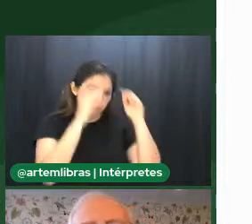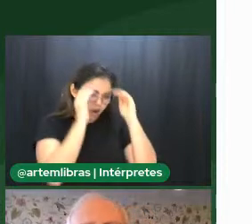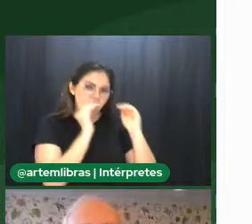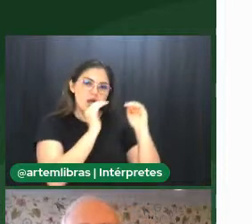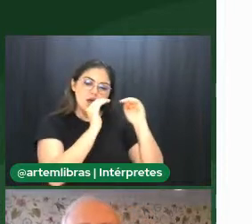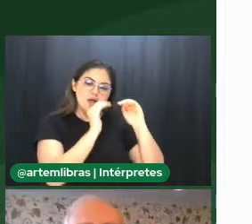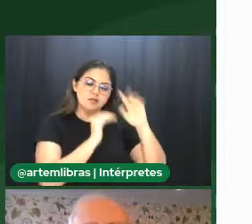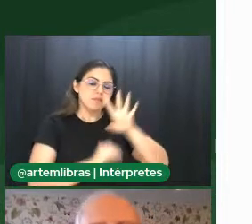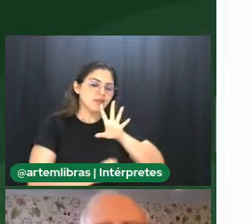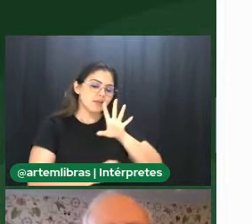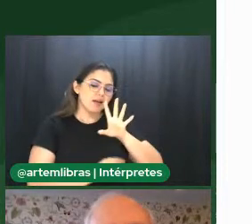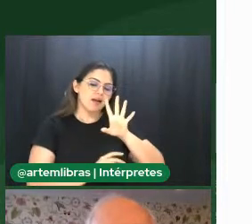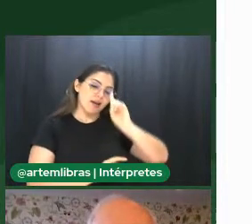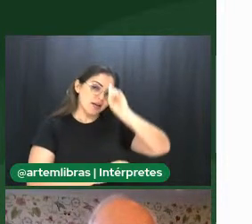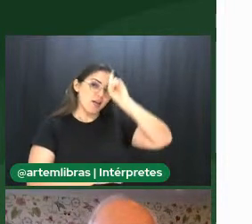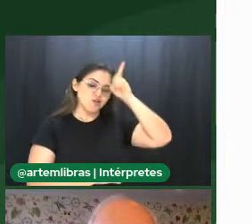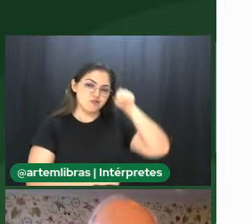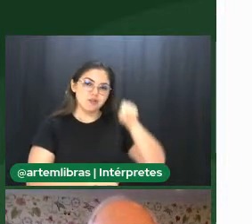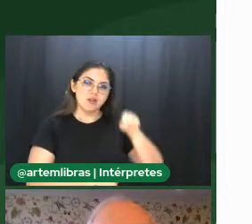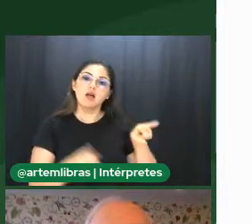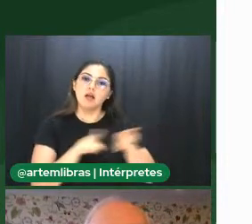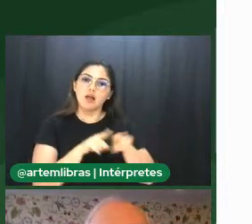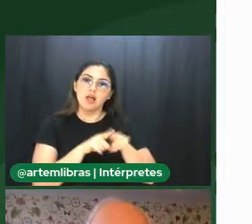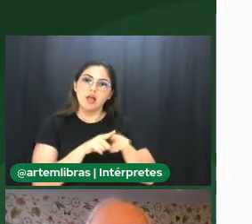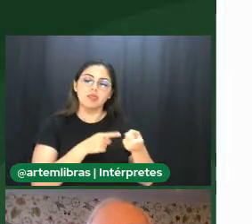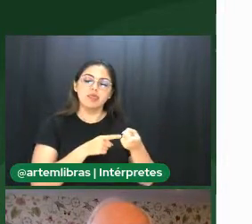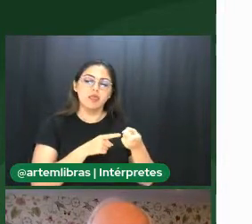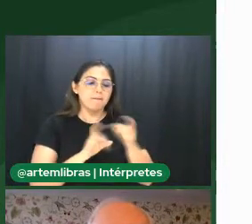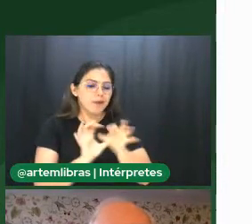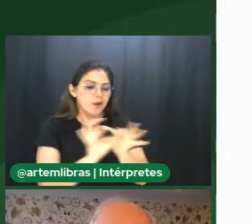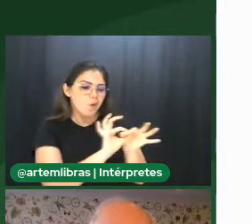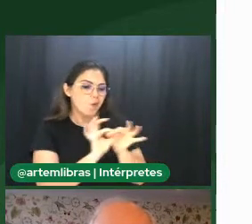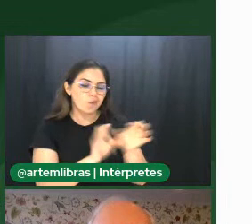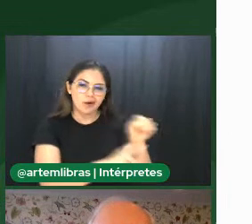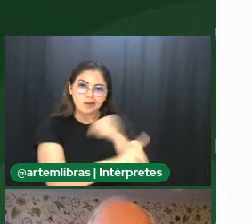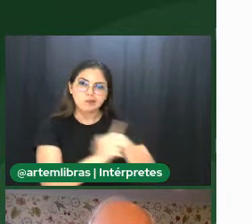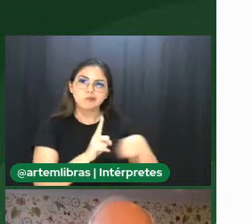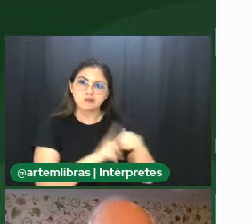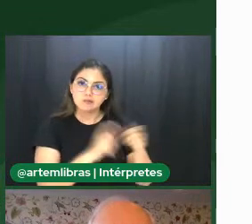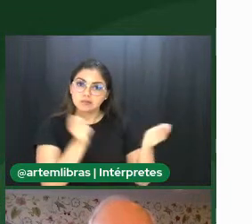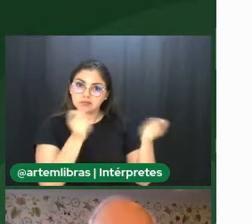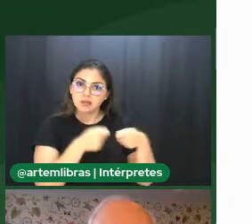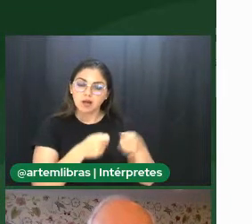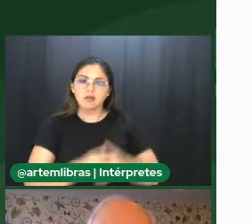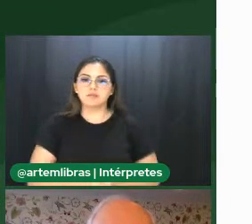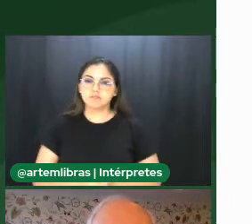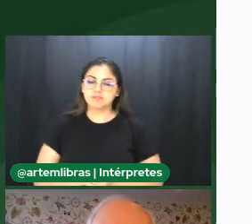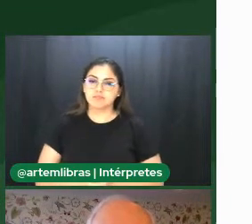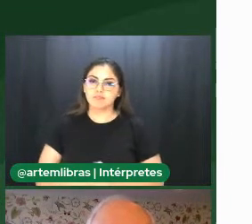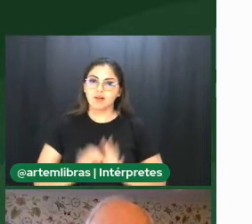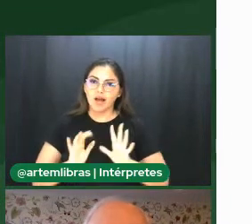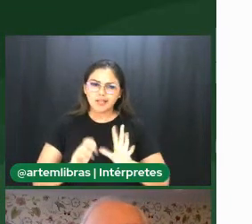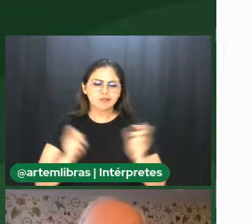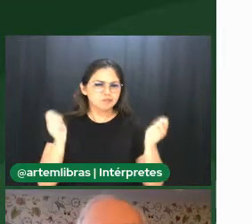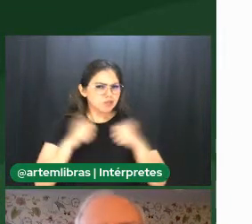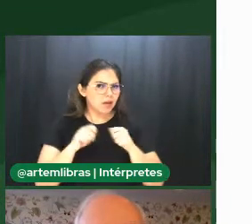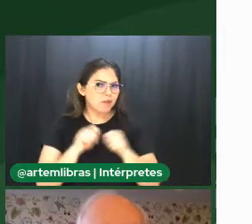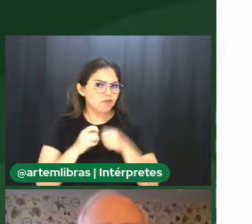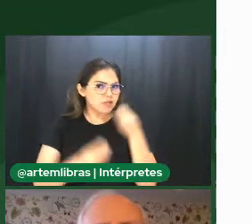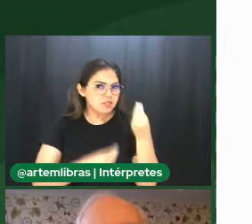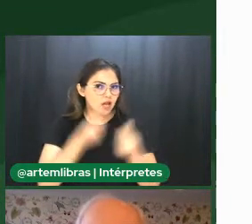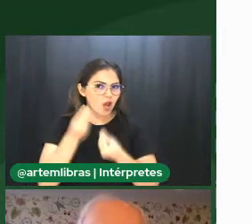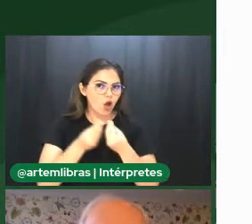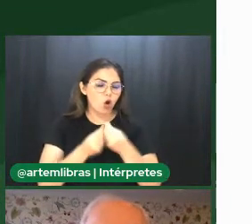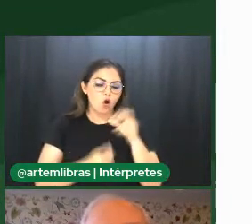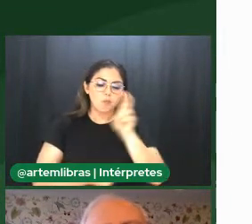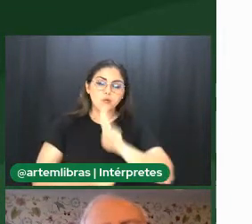We do this by excellence in design that seeks to build reliable, safe, and trustworthy systems at the levels